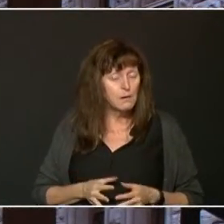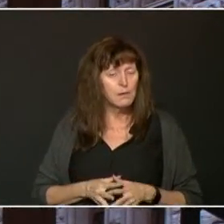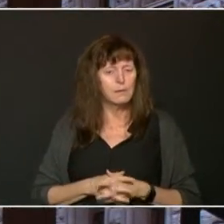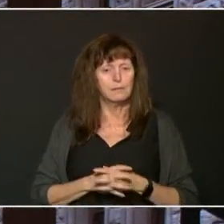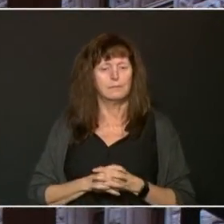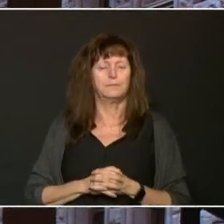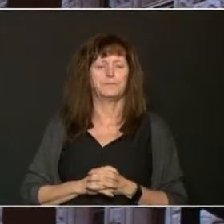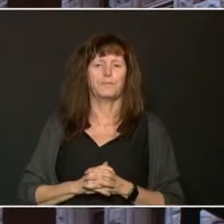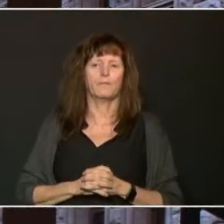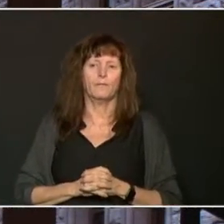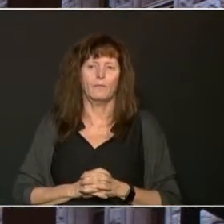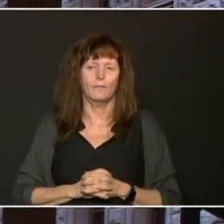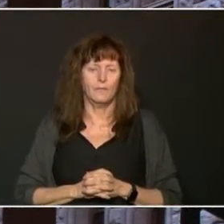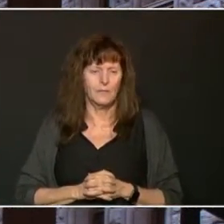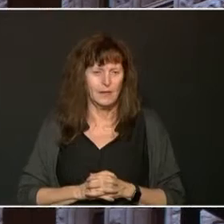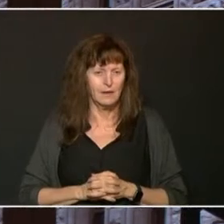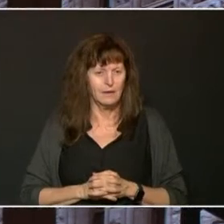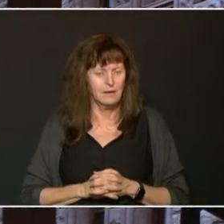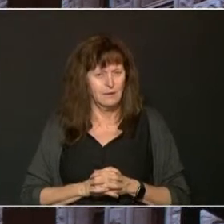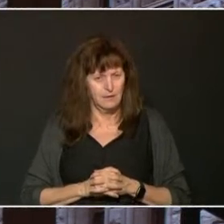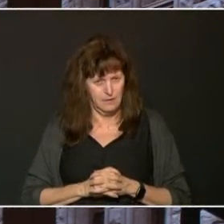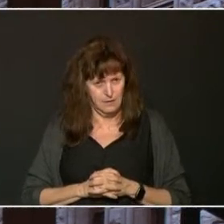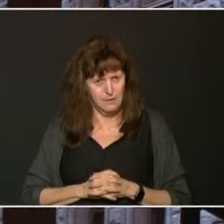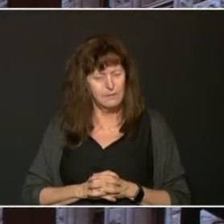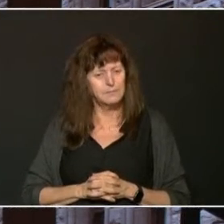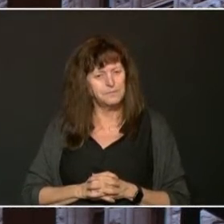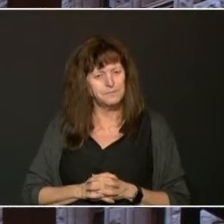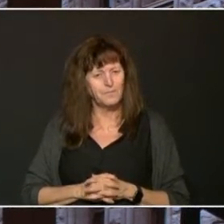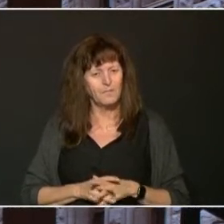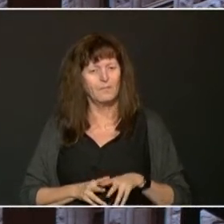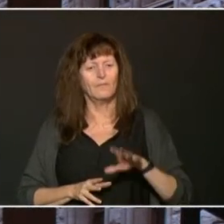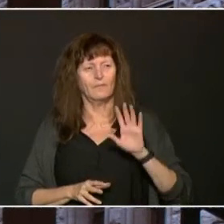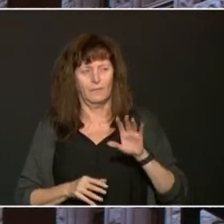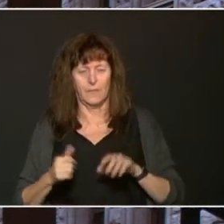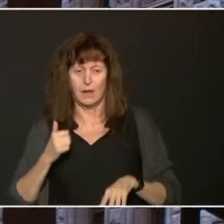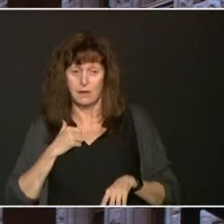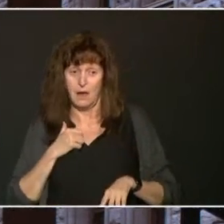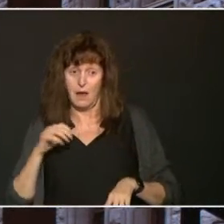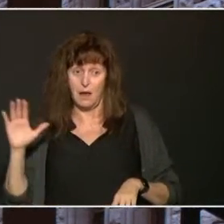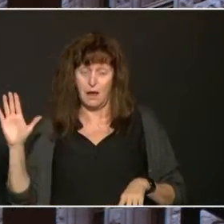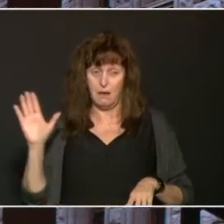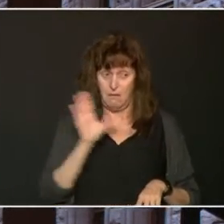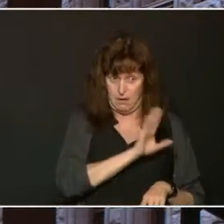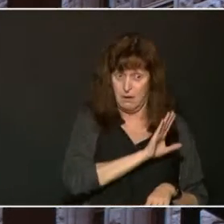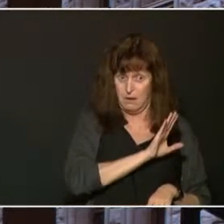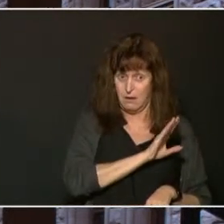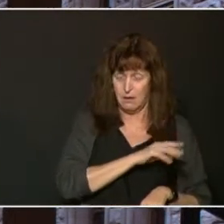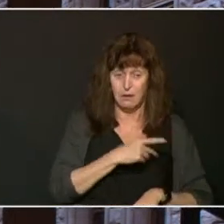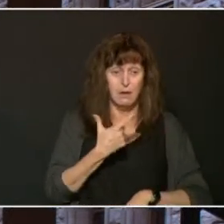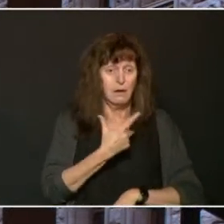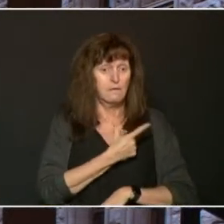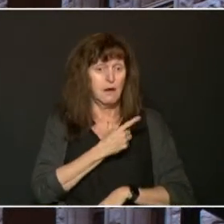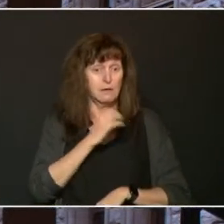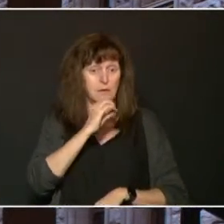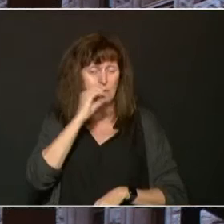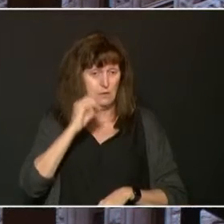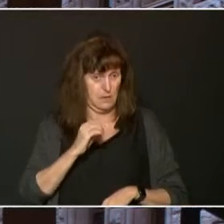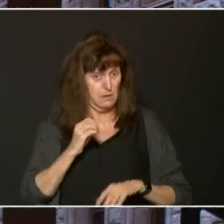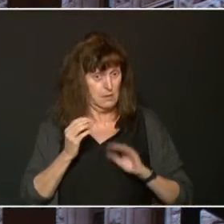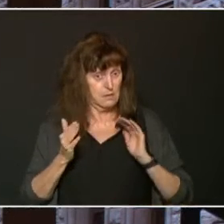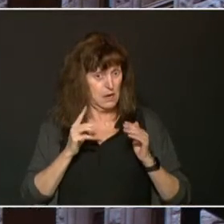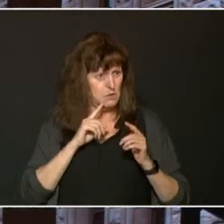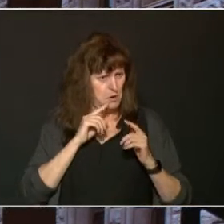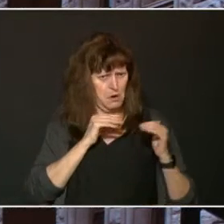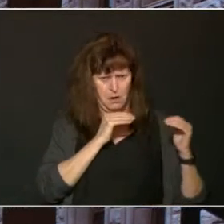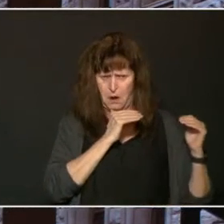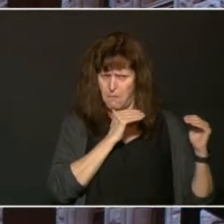So the good news is that across Canada, the immunization rates are very comparable, both first and second doses. So